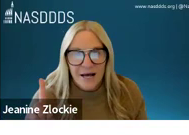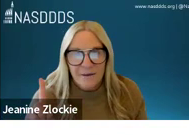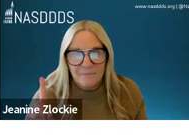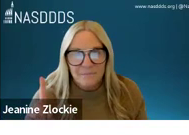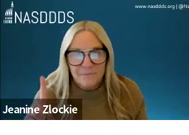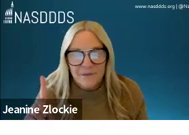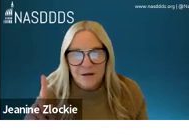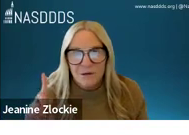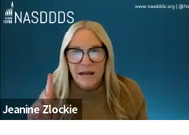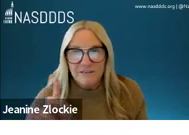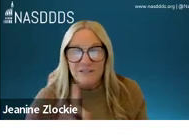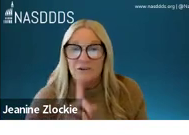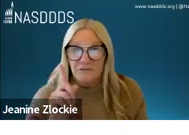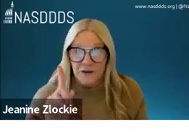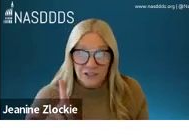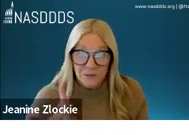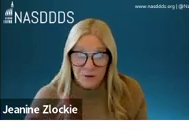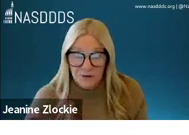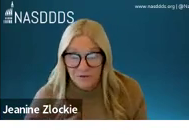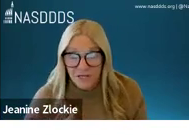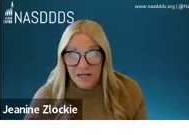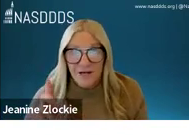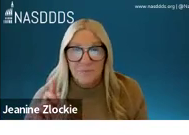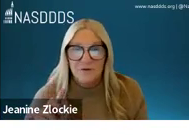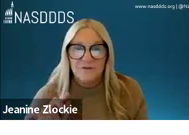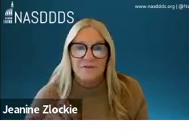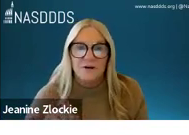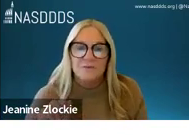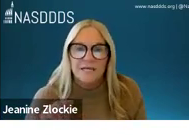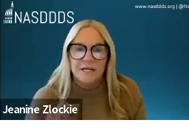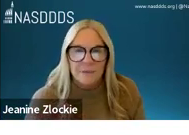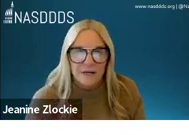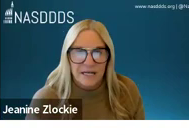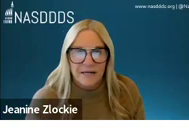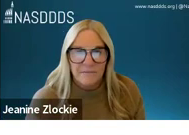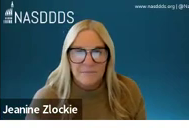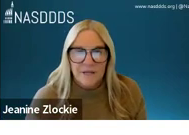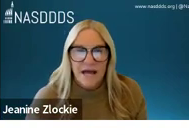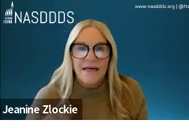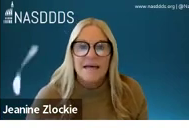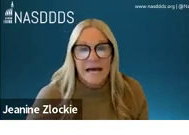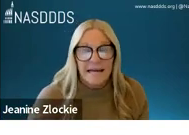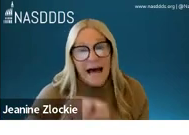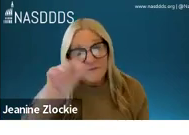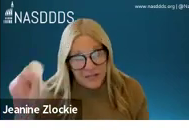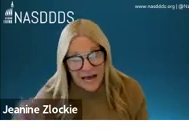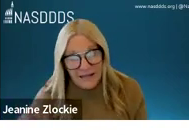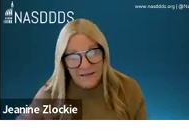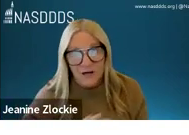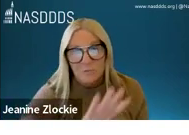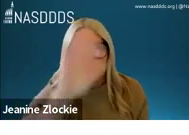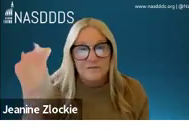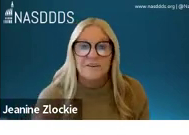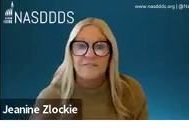first, when waivers are first approved, they're approved for a 3-year period. And then after